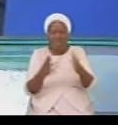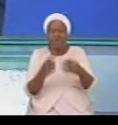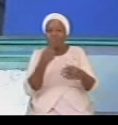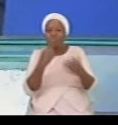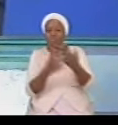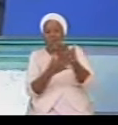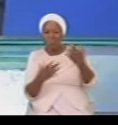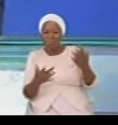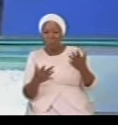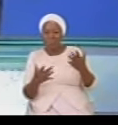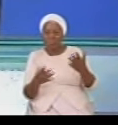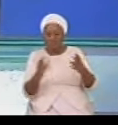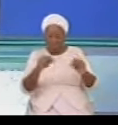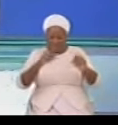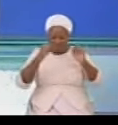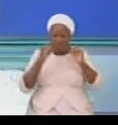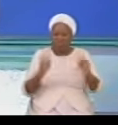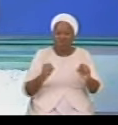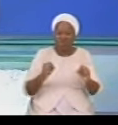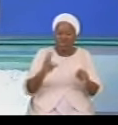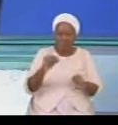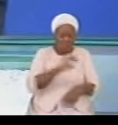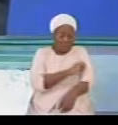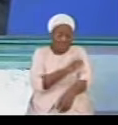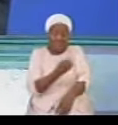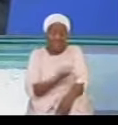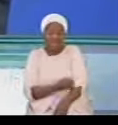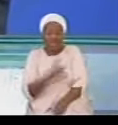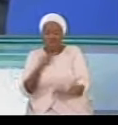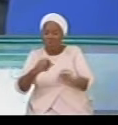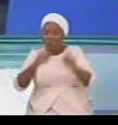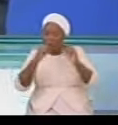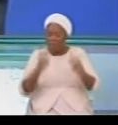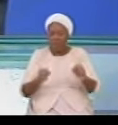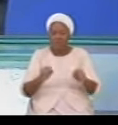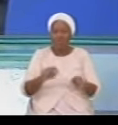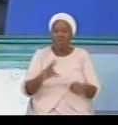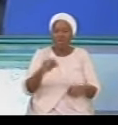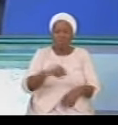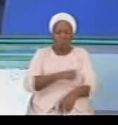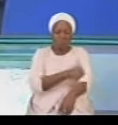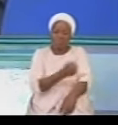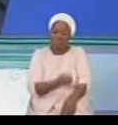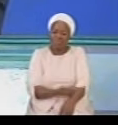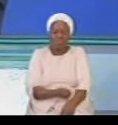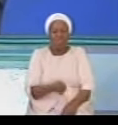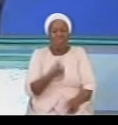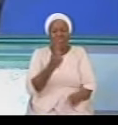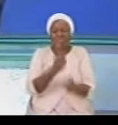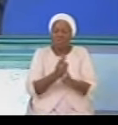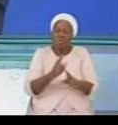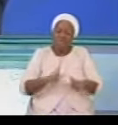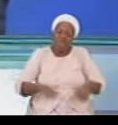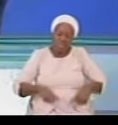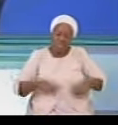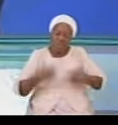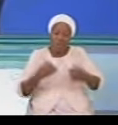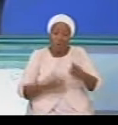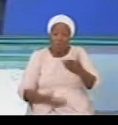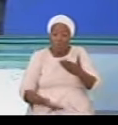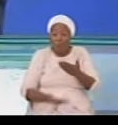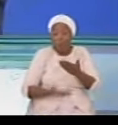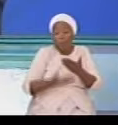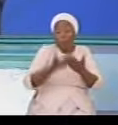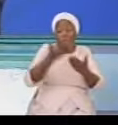no energy, no power, no authority, just barely living, almost dying, those